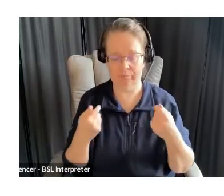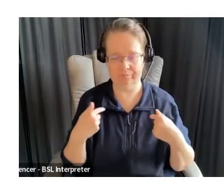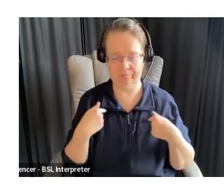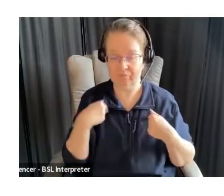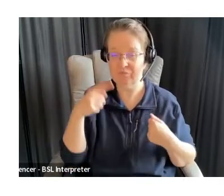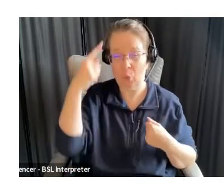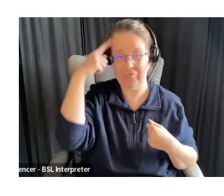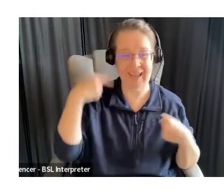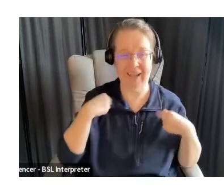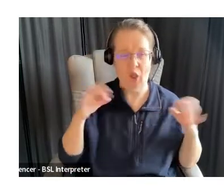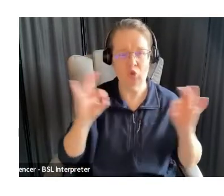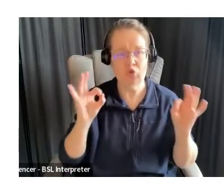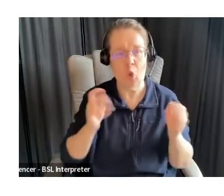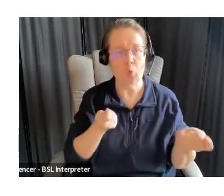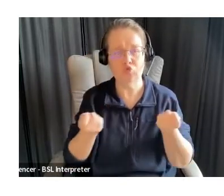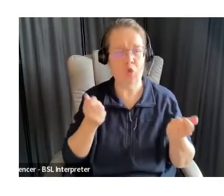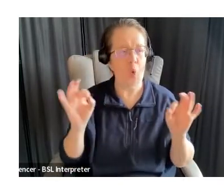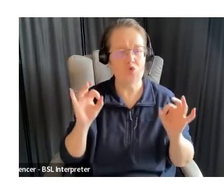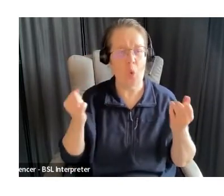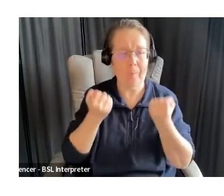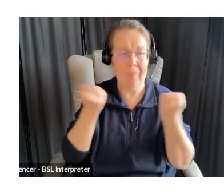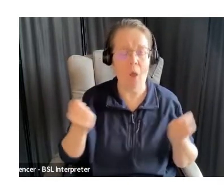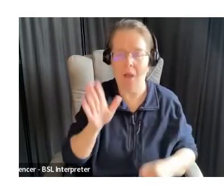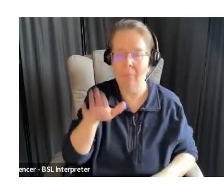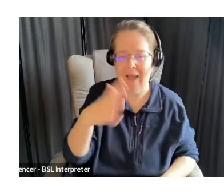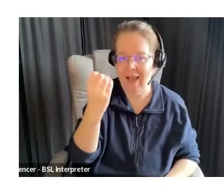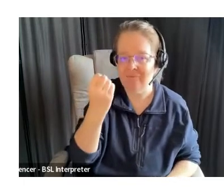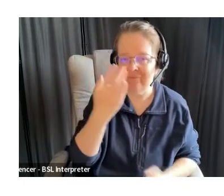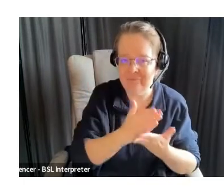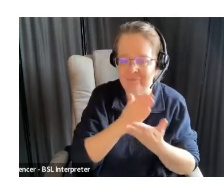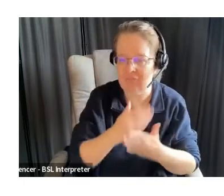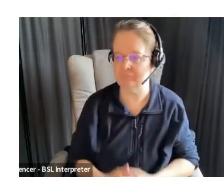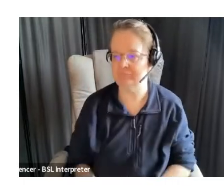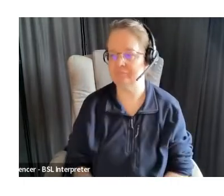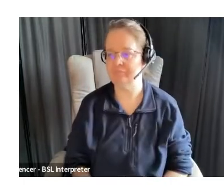think we have. Toby, next slide.